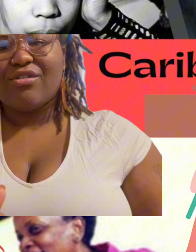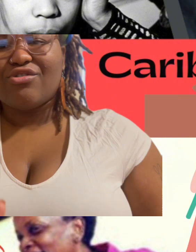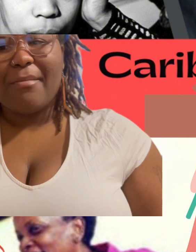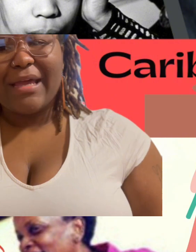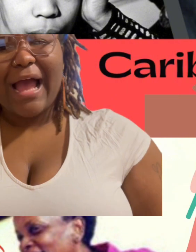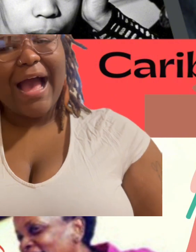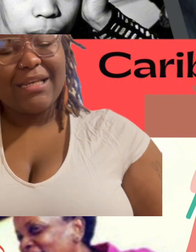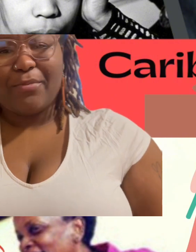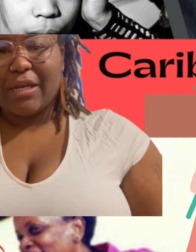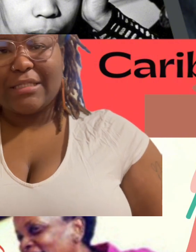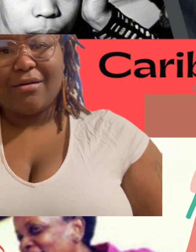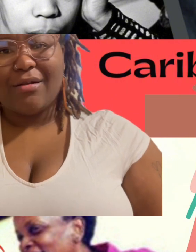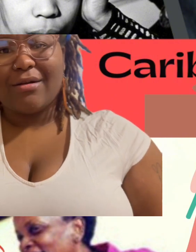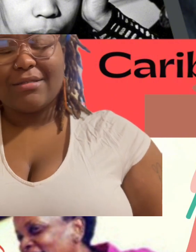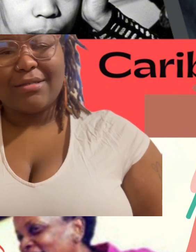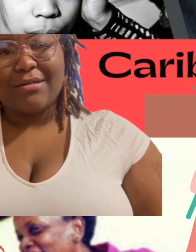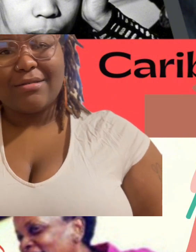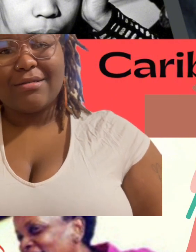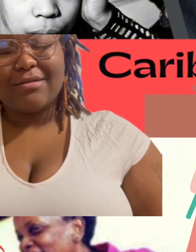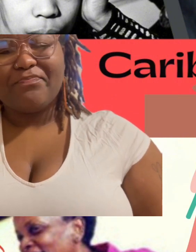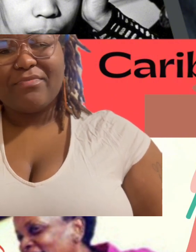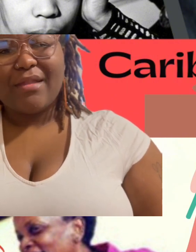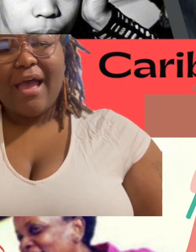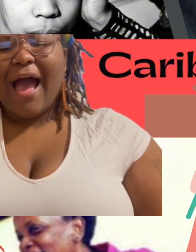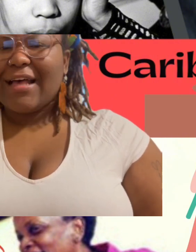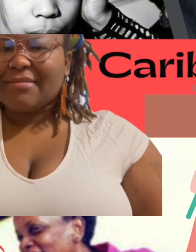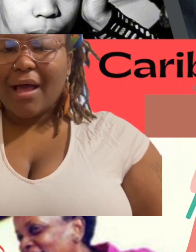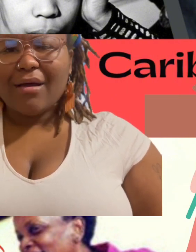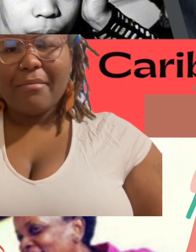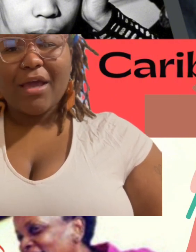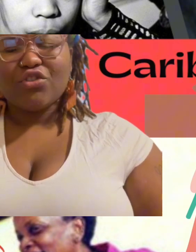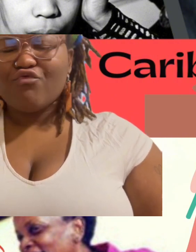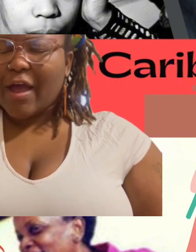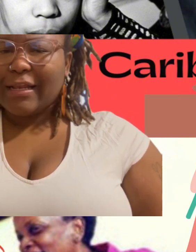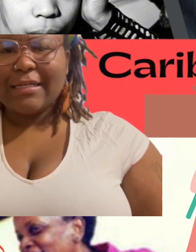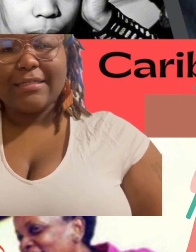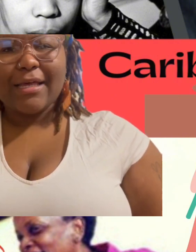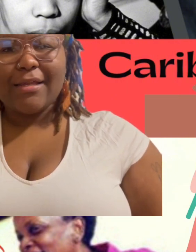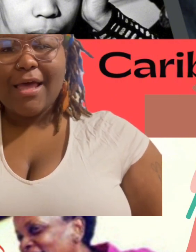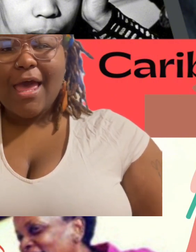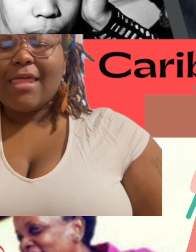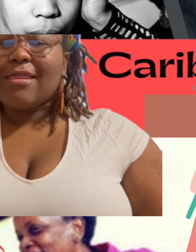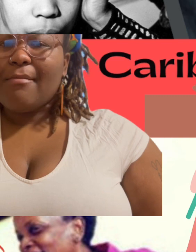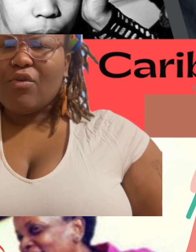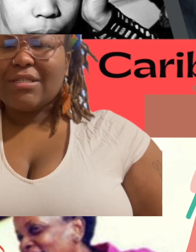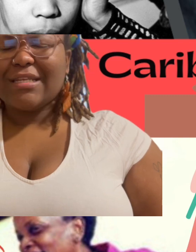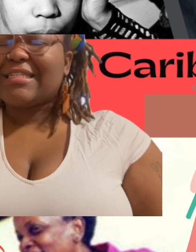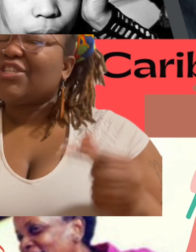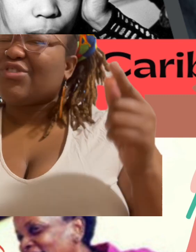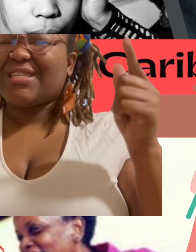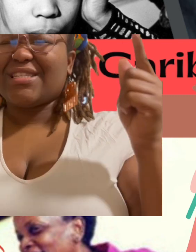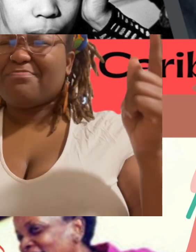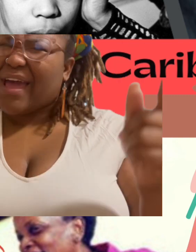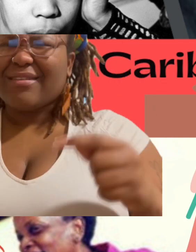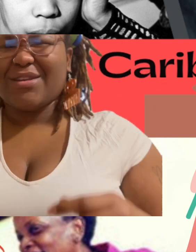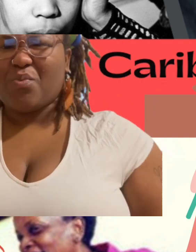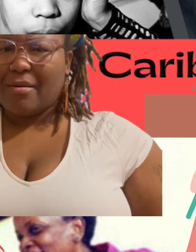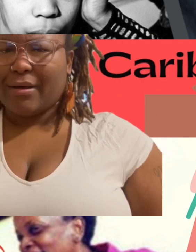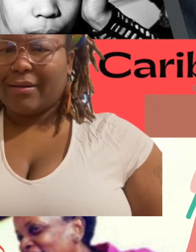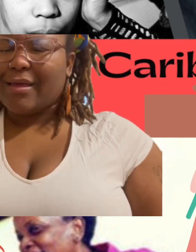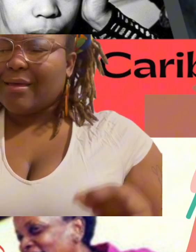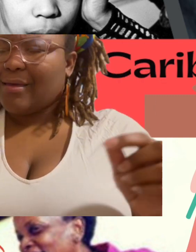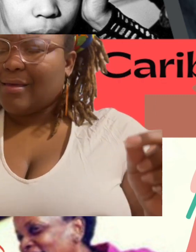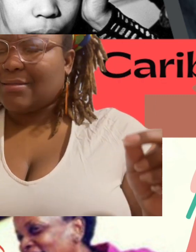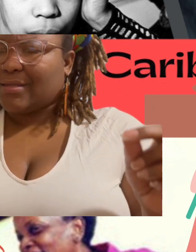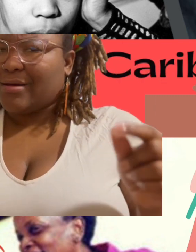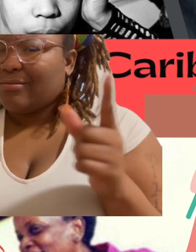their economic and political concerns. As Malcolm X rightly said, the most disrespected